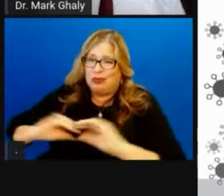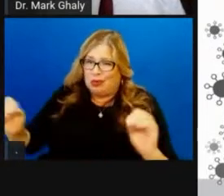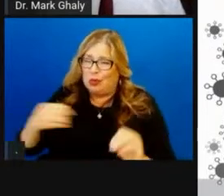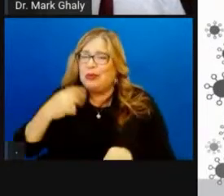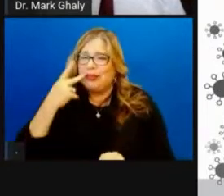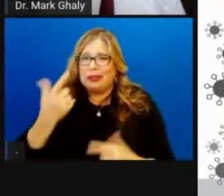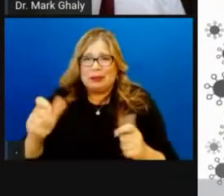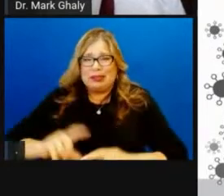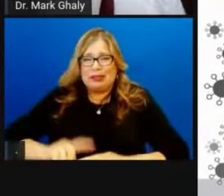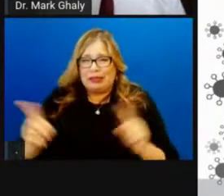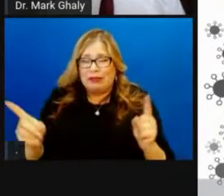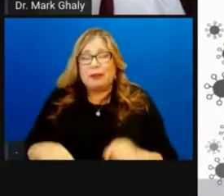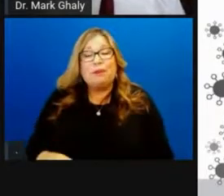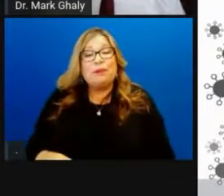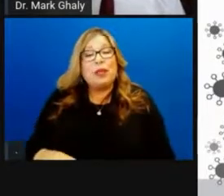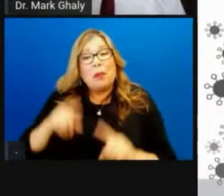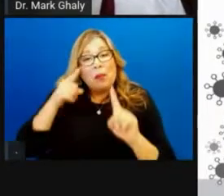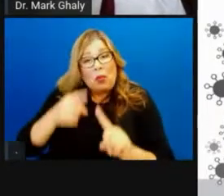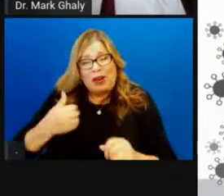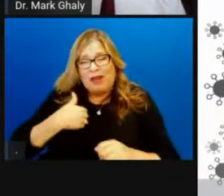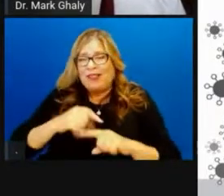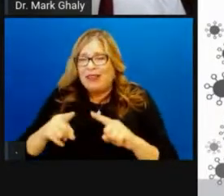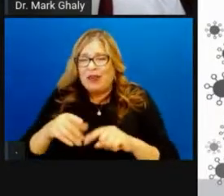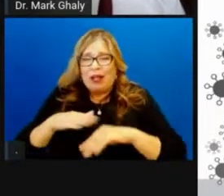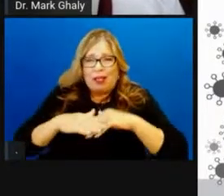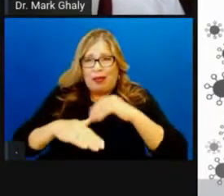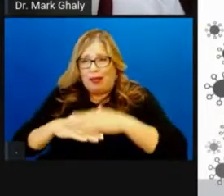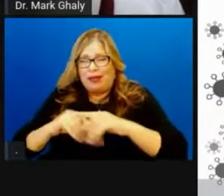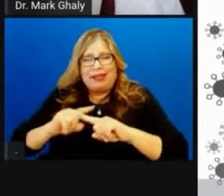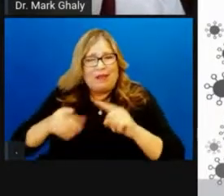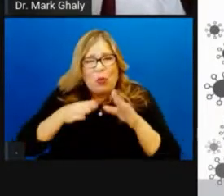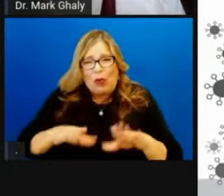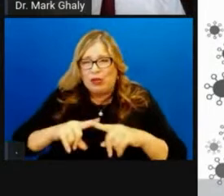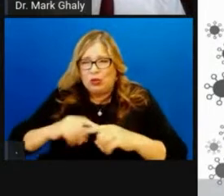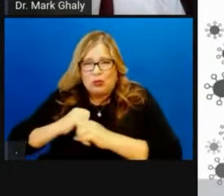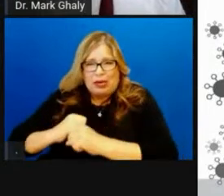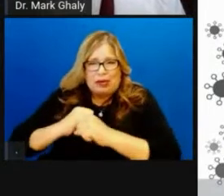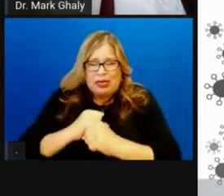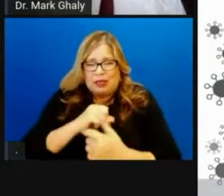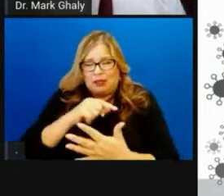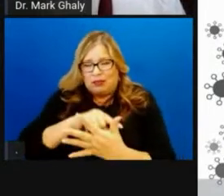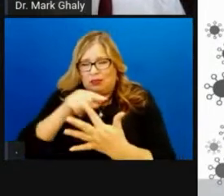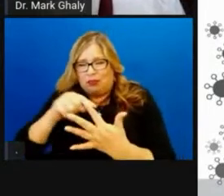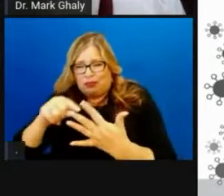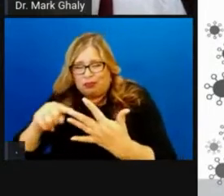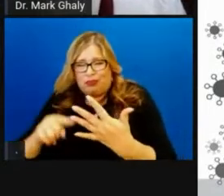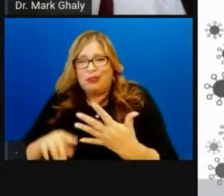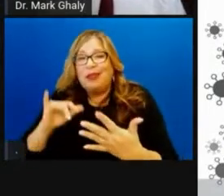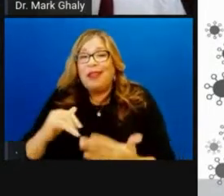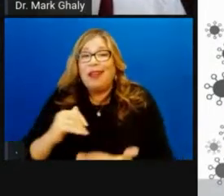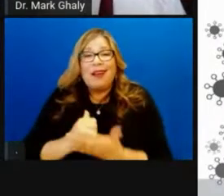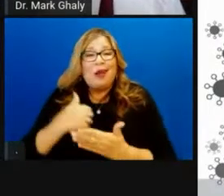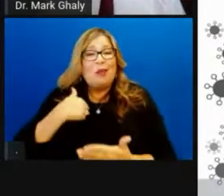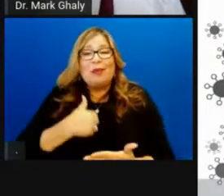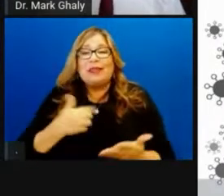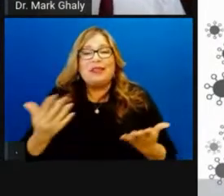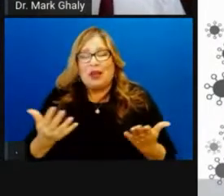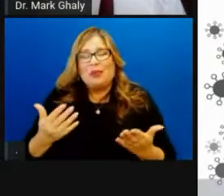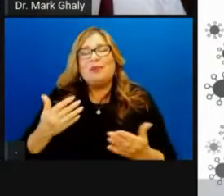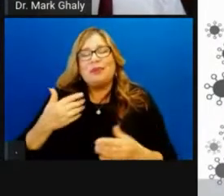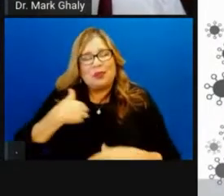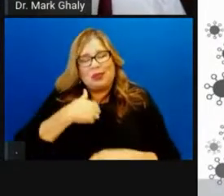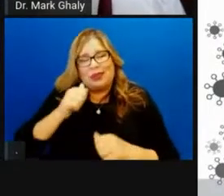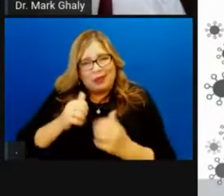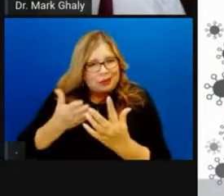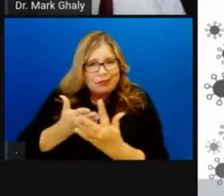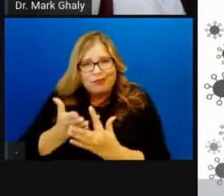helped California get through the last 2 years and have important and important